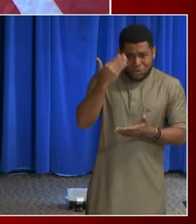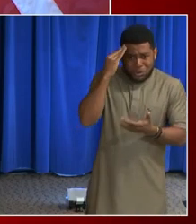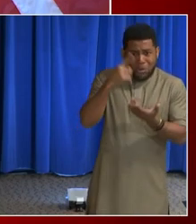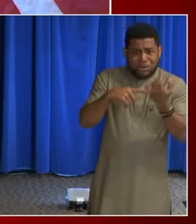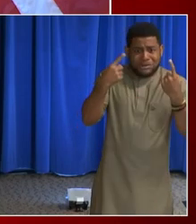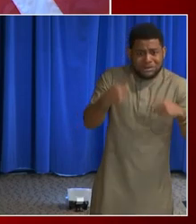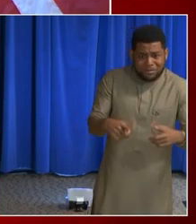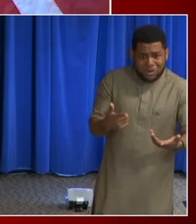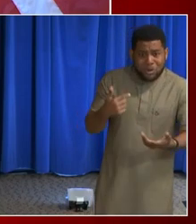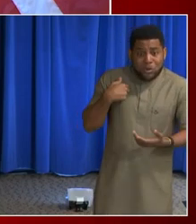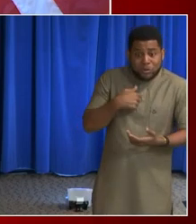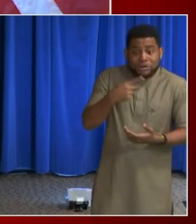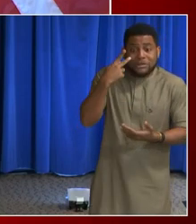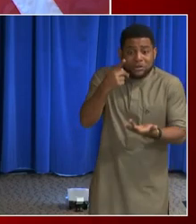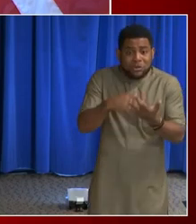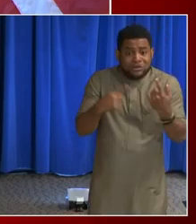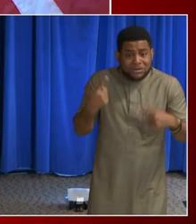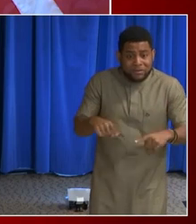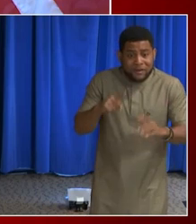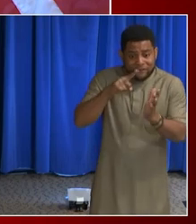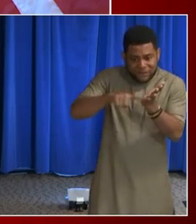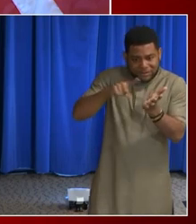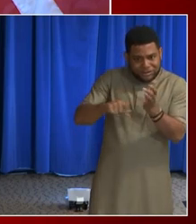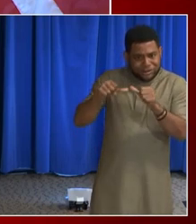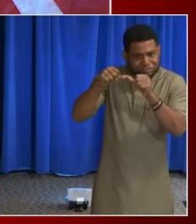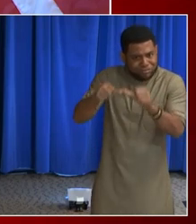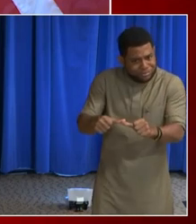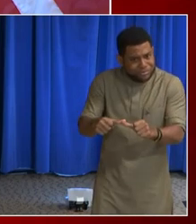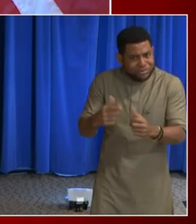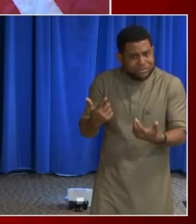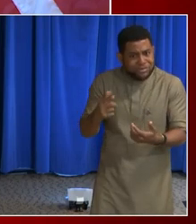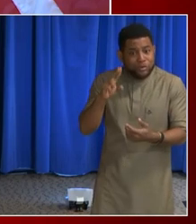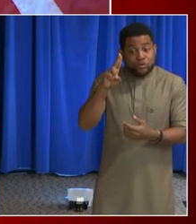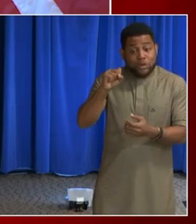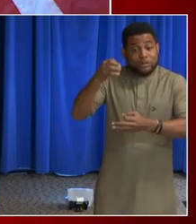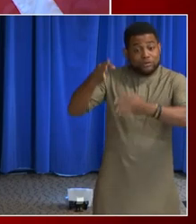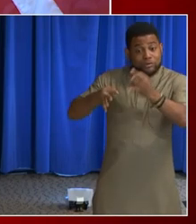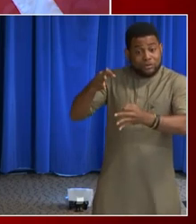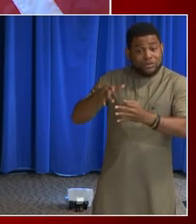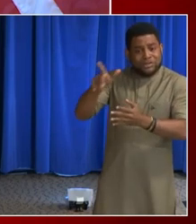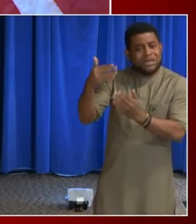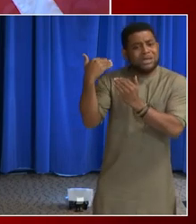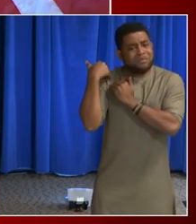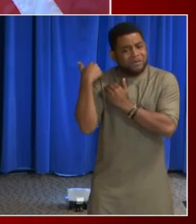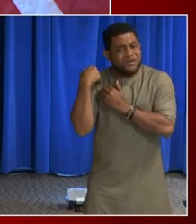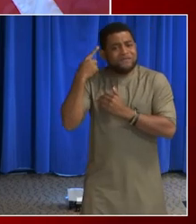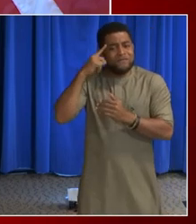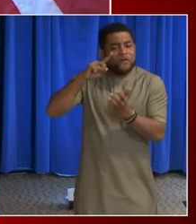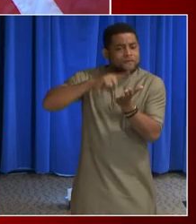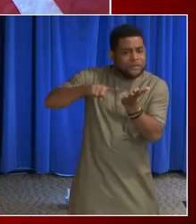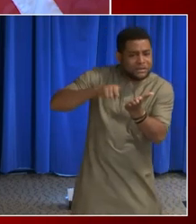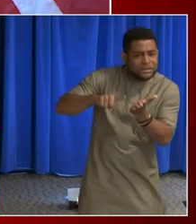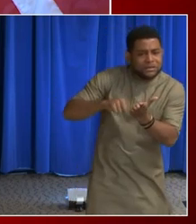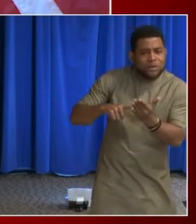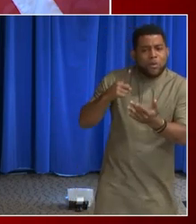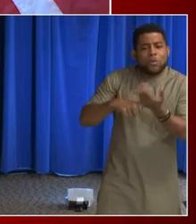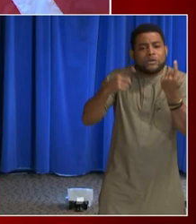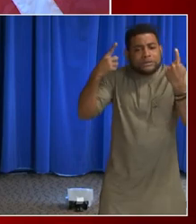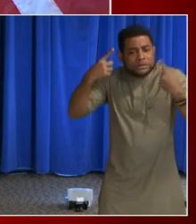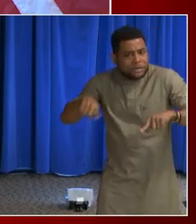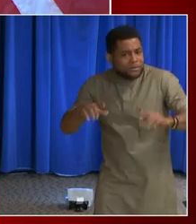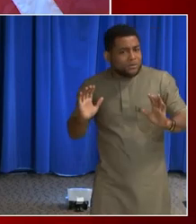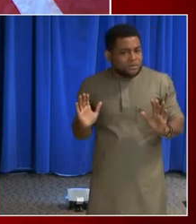investigation underway. The United States Attorney is responsible for investigating